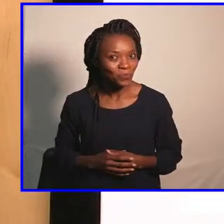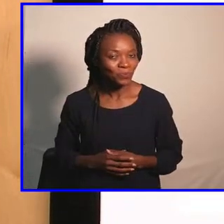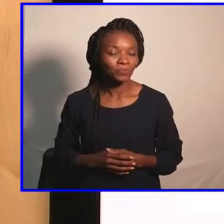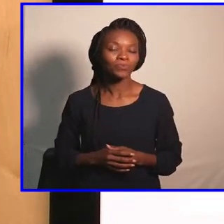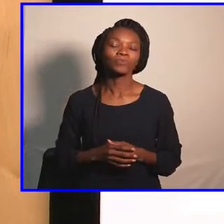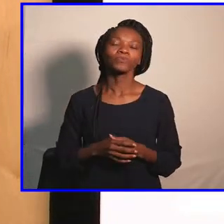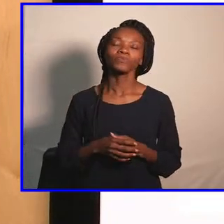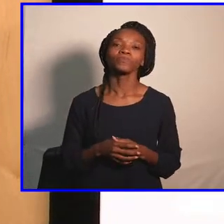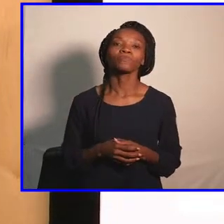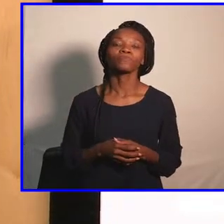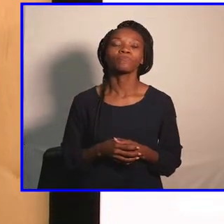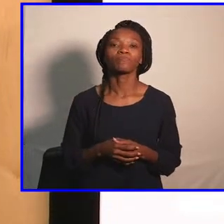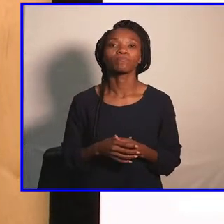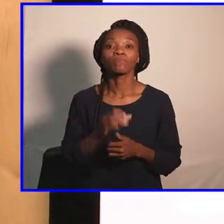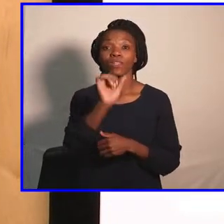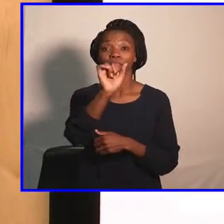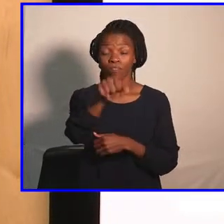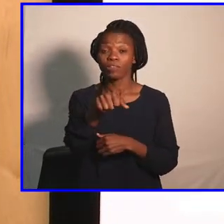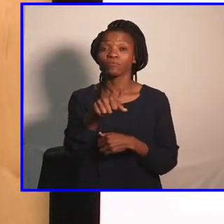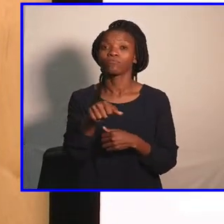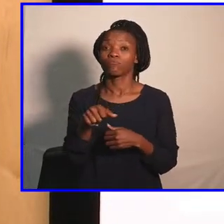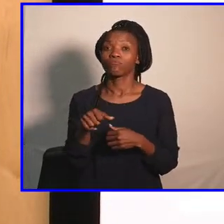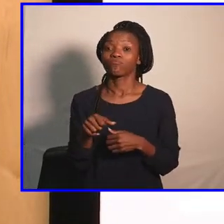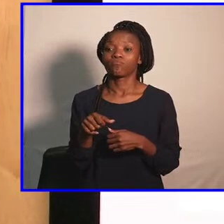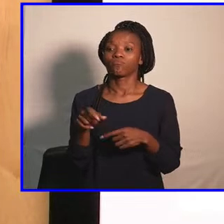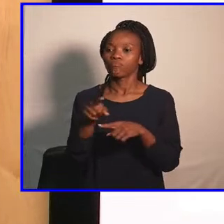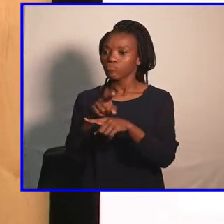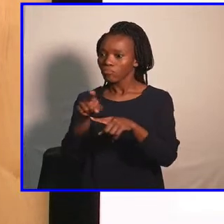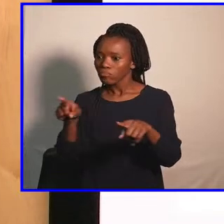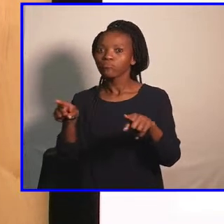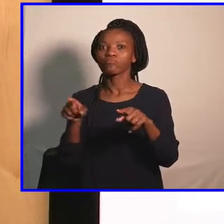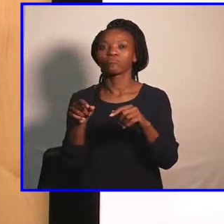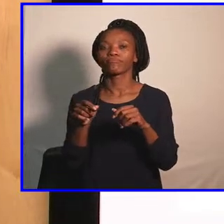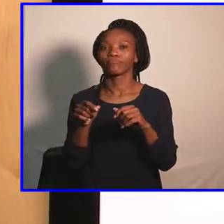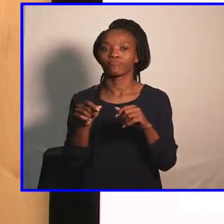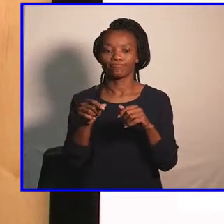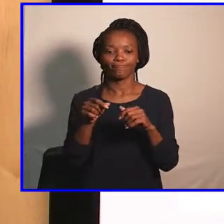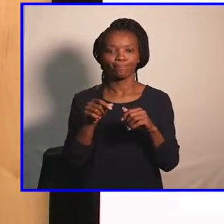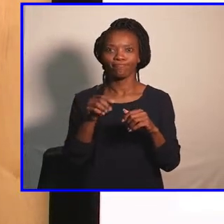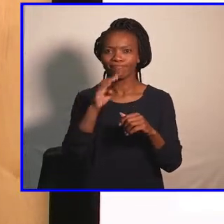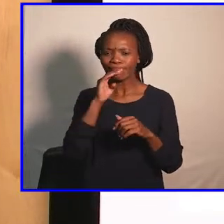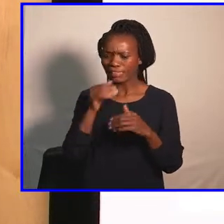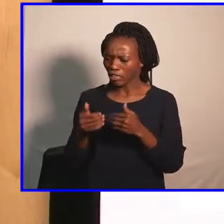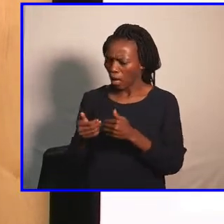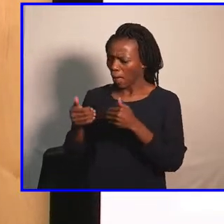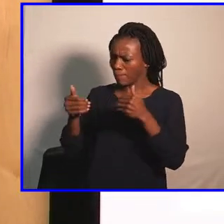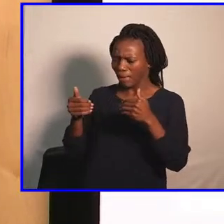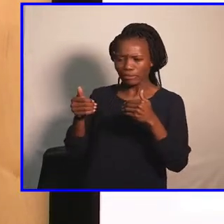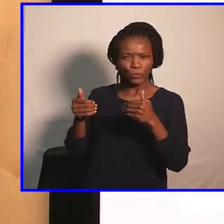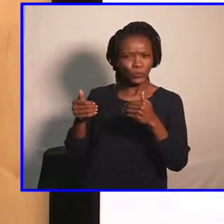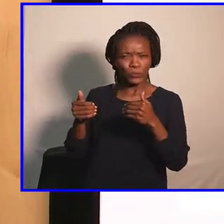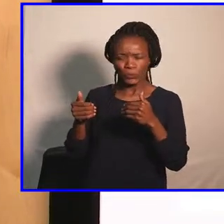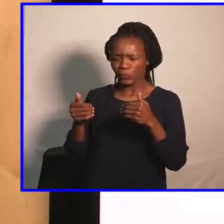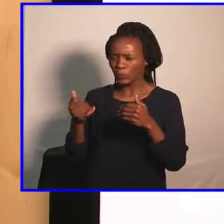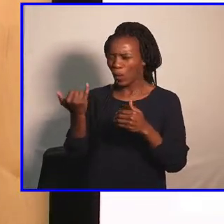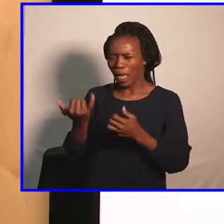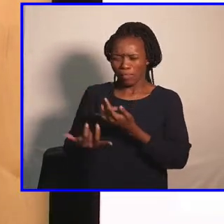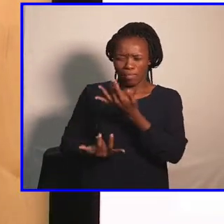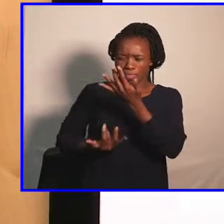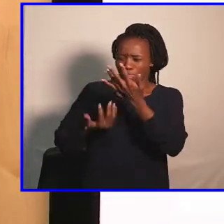face. You were essentially building a SARS from the ashes of apartheid, if that